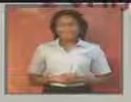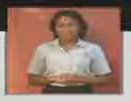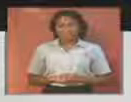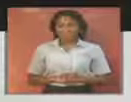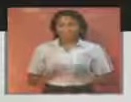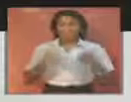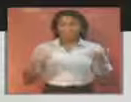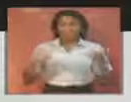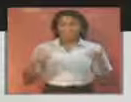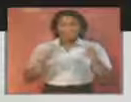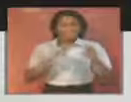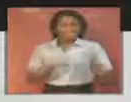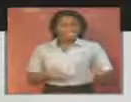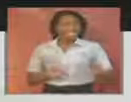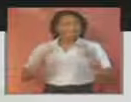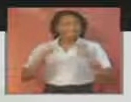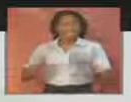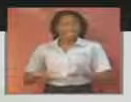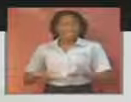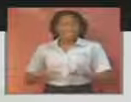tests done so far,